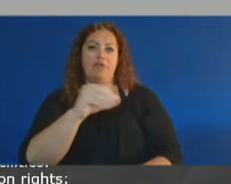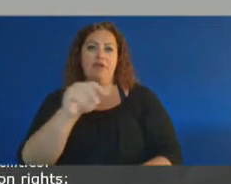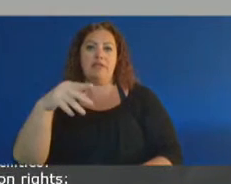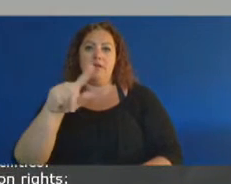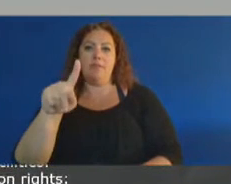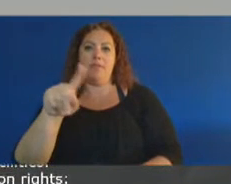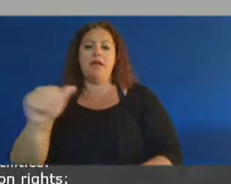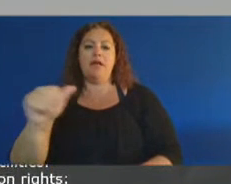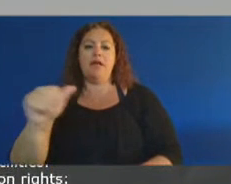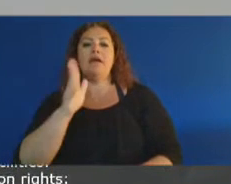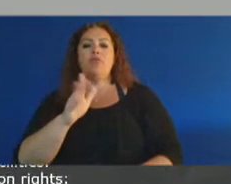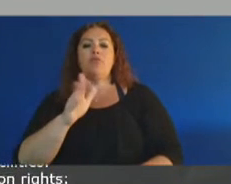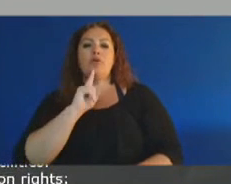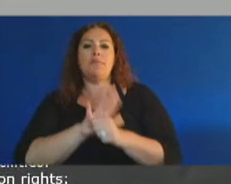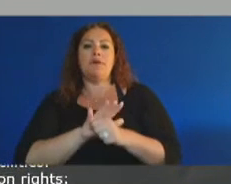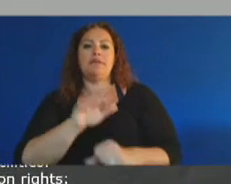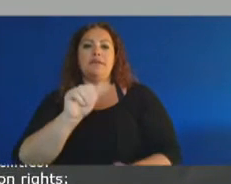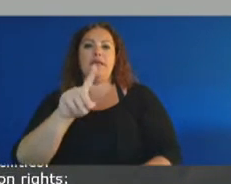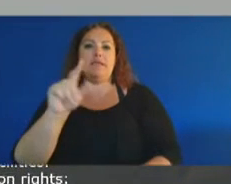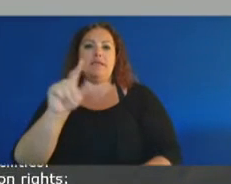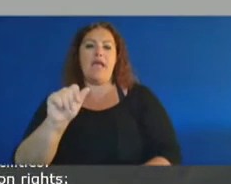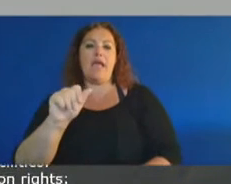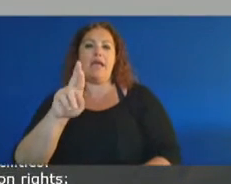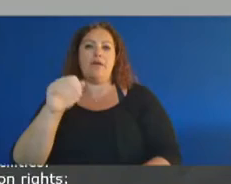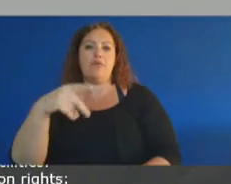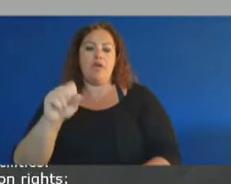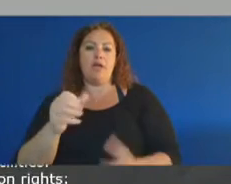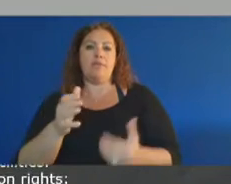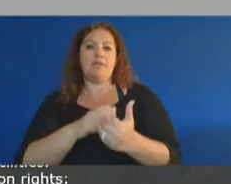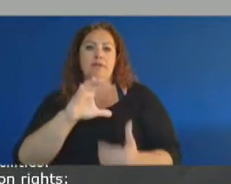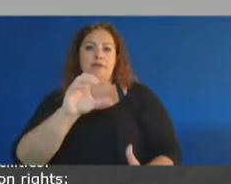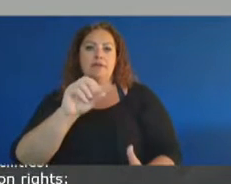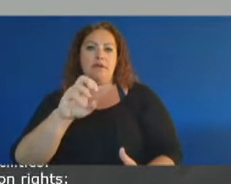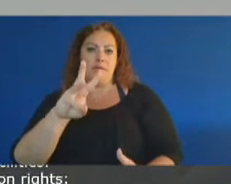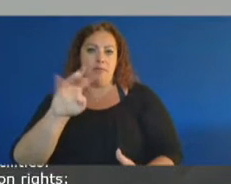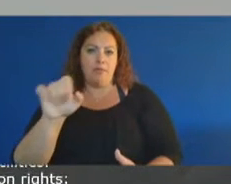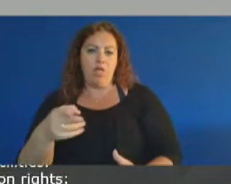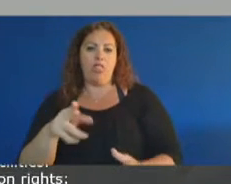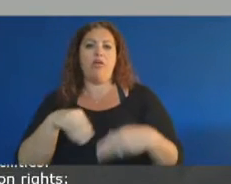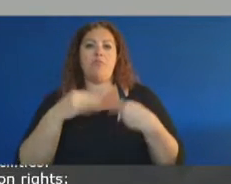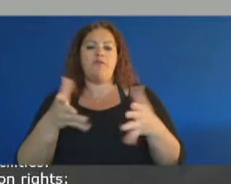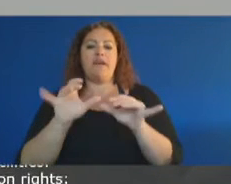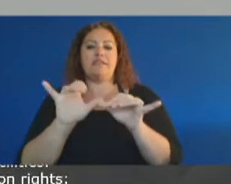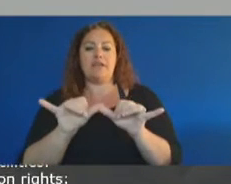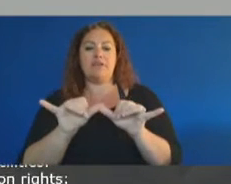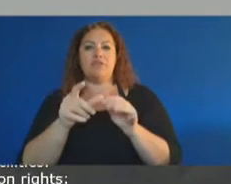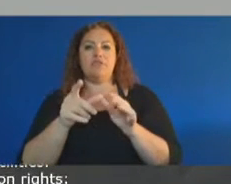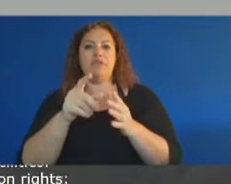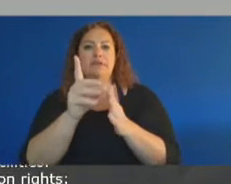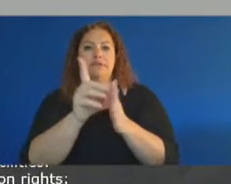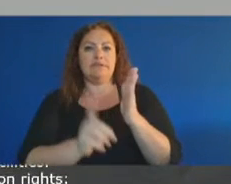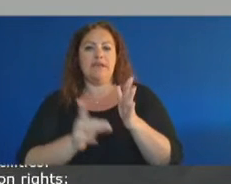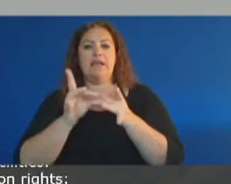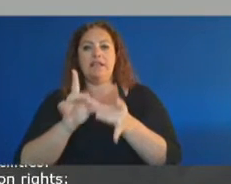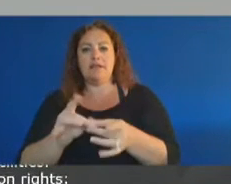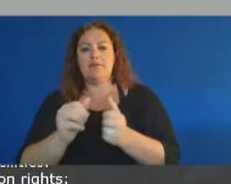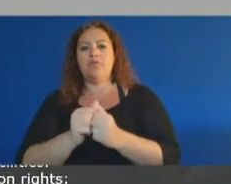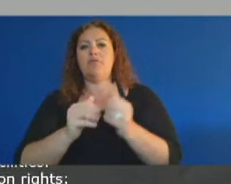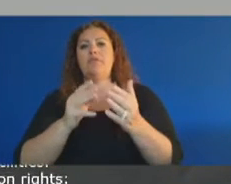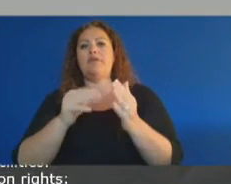update Ada ramps at the corner of the plaza and Commonwealth Avenue and does provide architectural design guidelines related to things like building